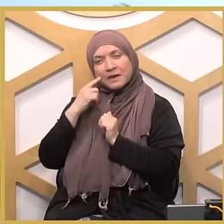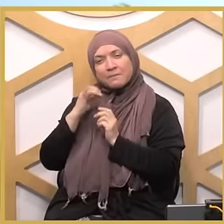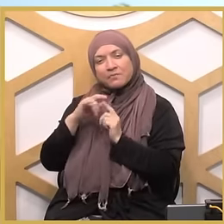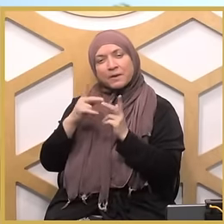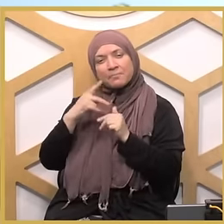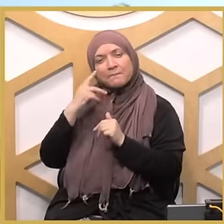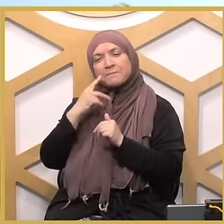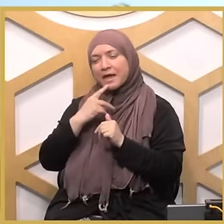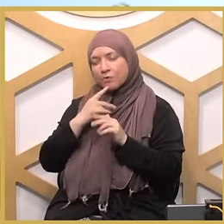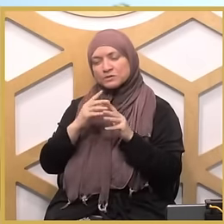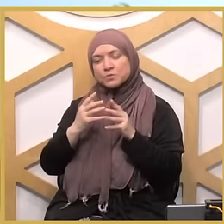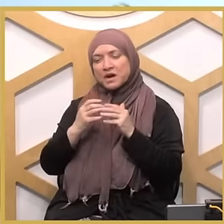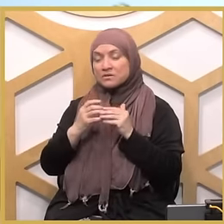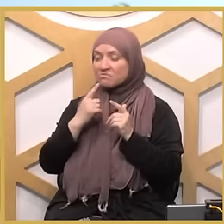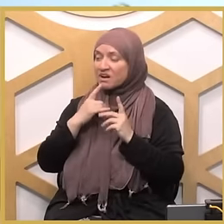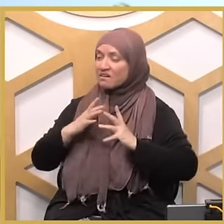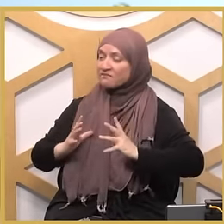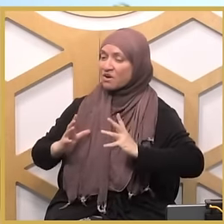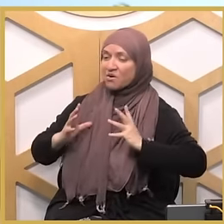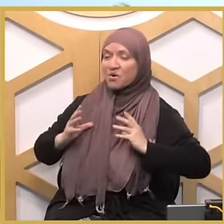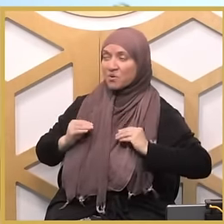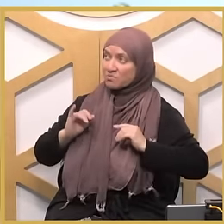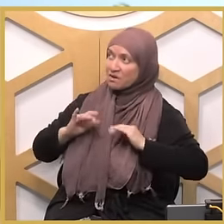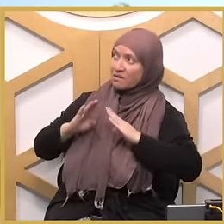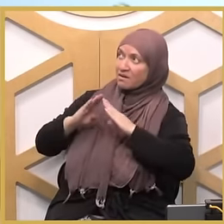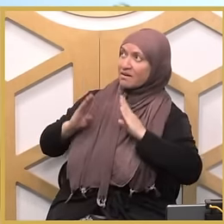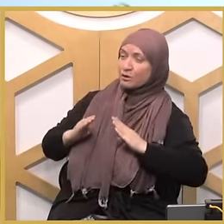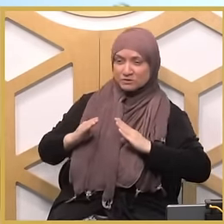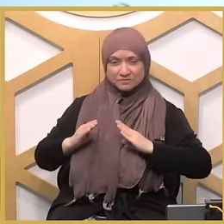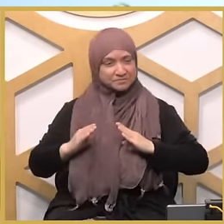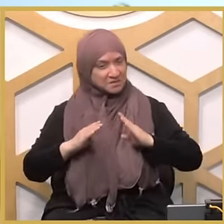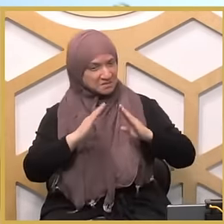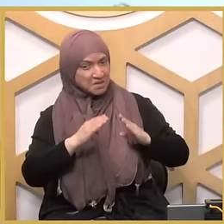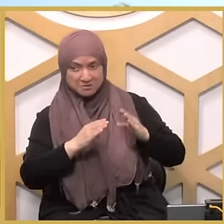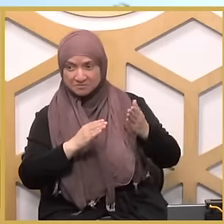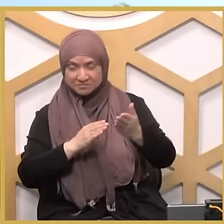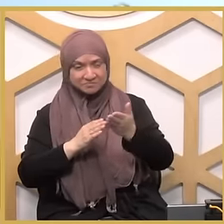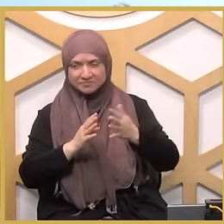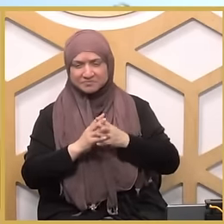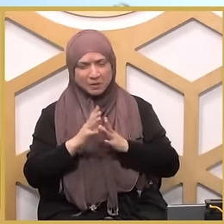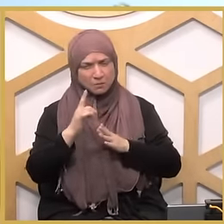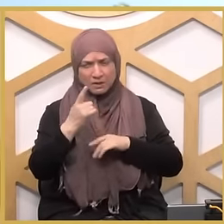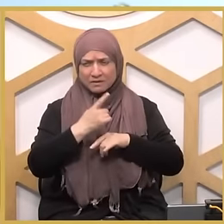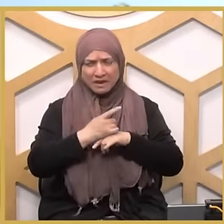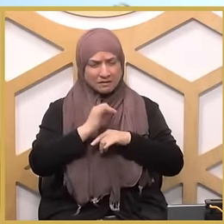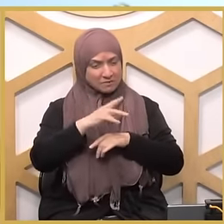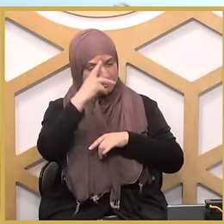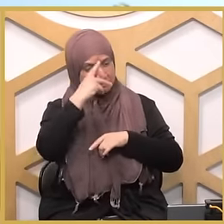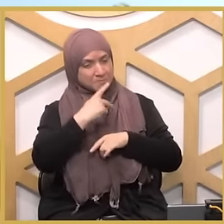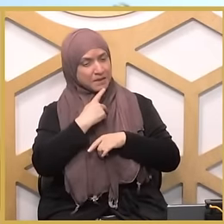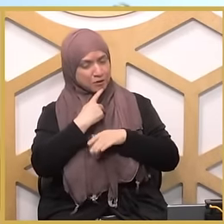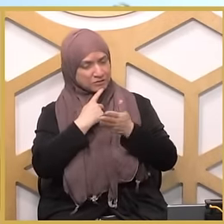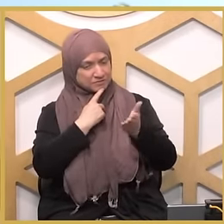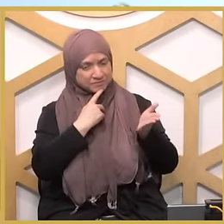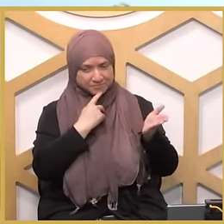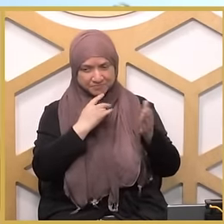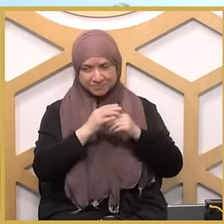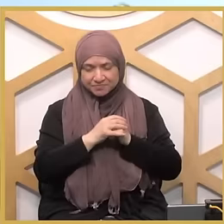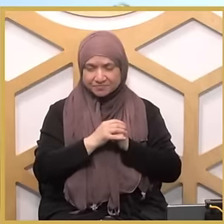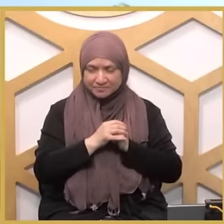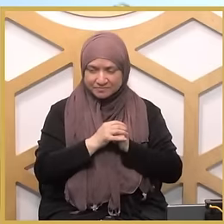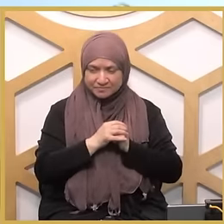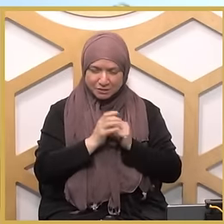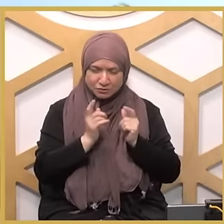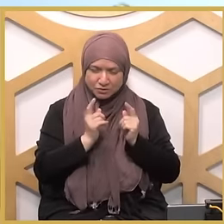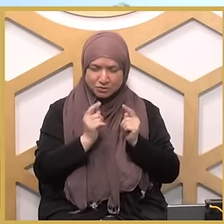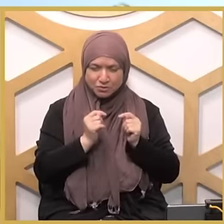that could happen to you is when your parent gives up on you. When the person that has constantly been trying to set boundaries and restrictions all of